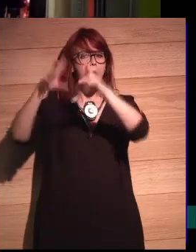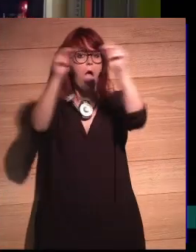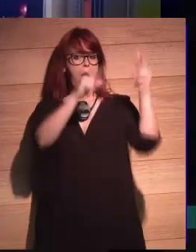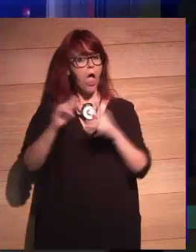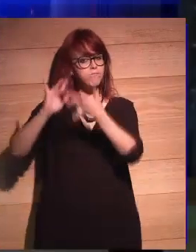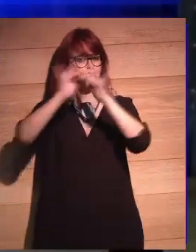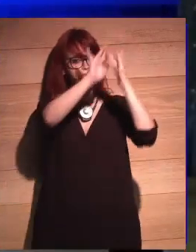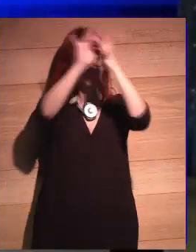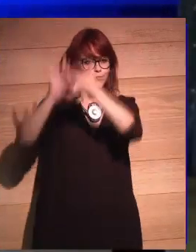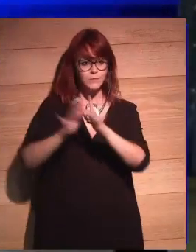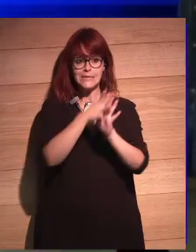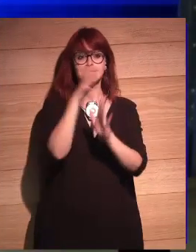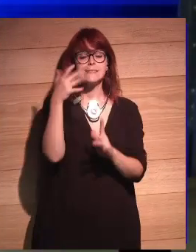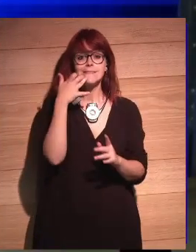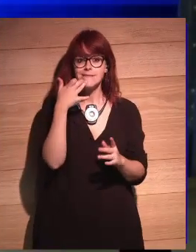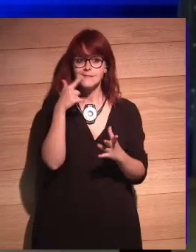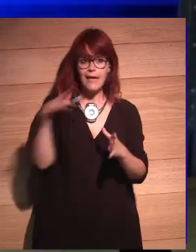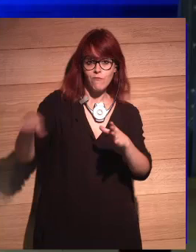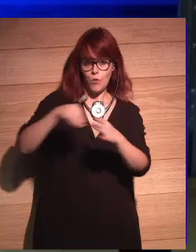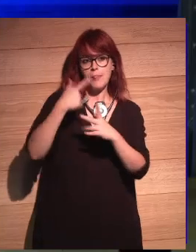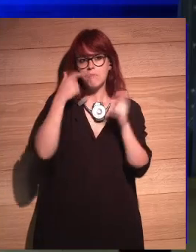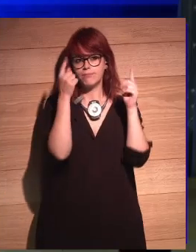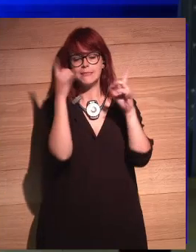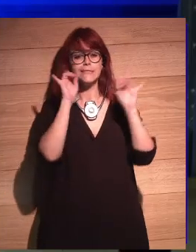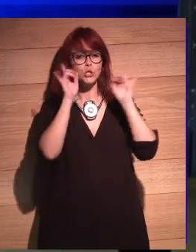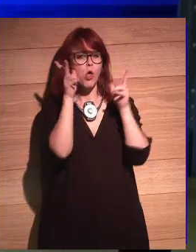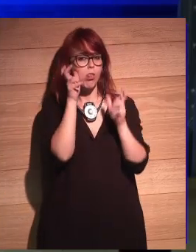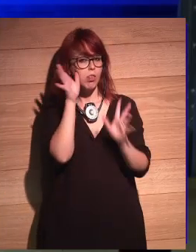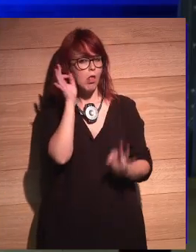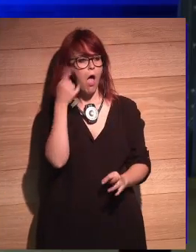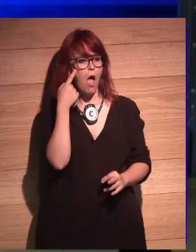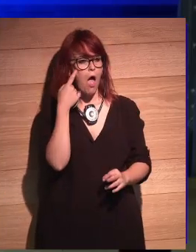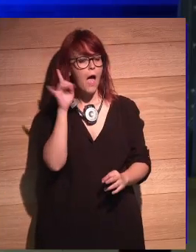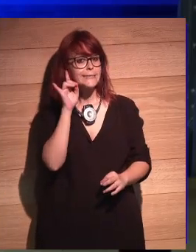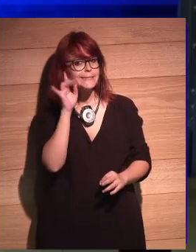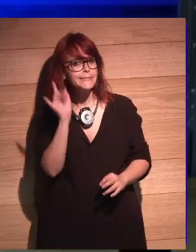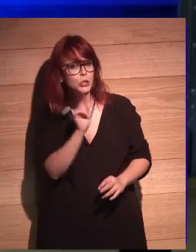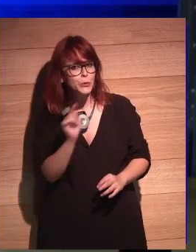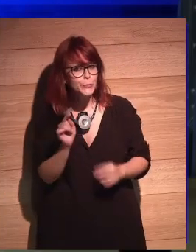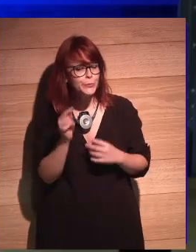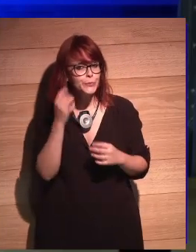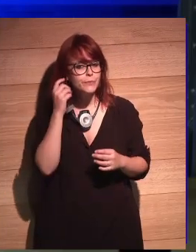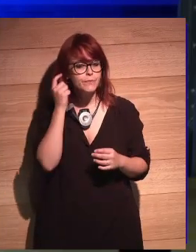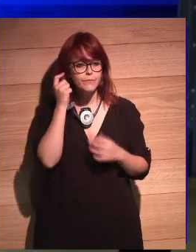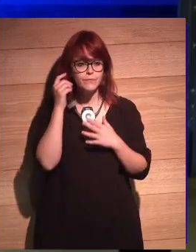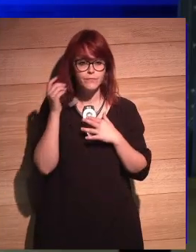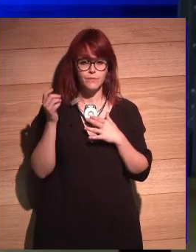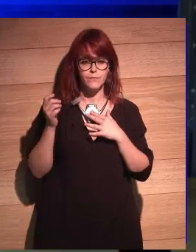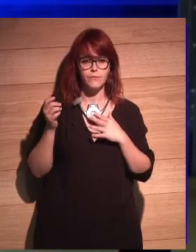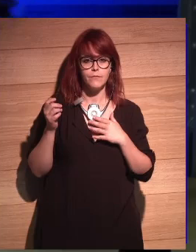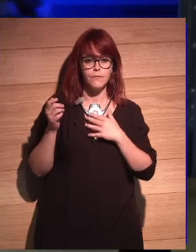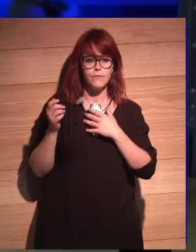And if you start to include, it's a bit of sounds. Is there sounds? Oh, there